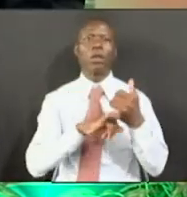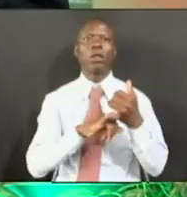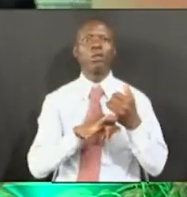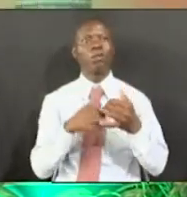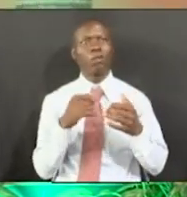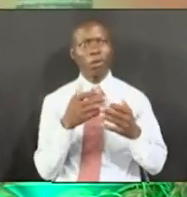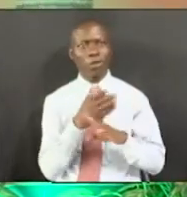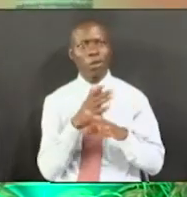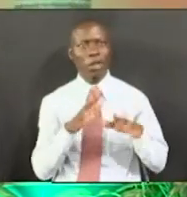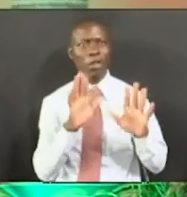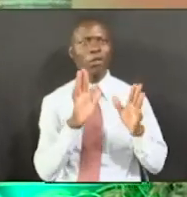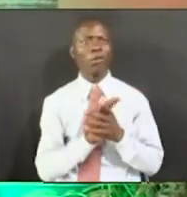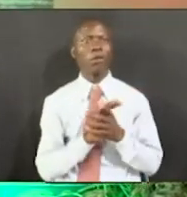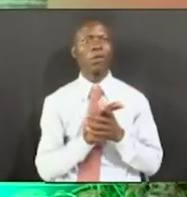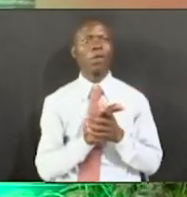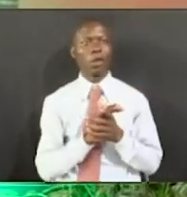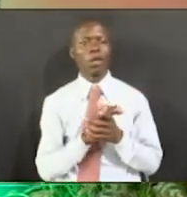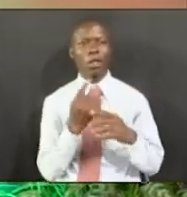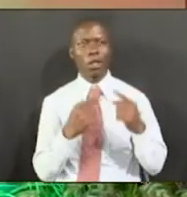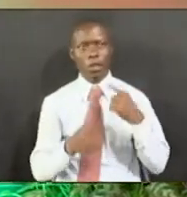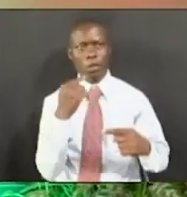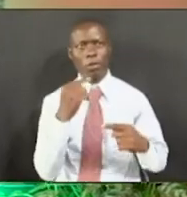Hey, champions.